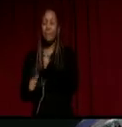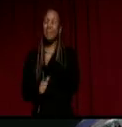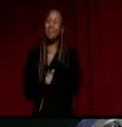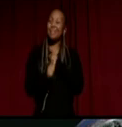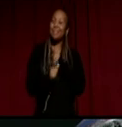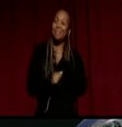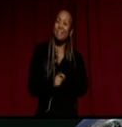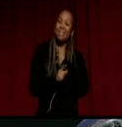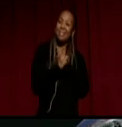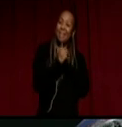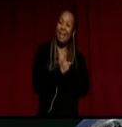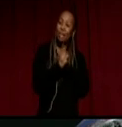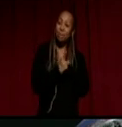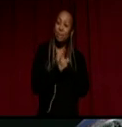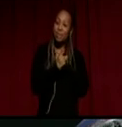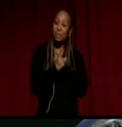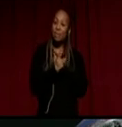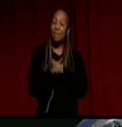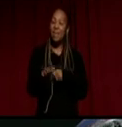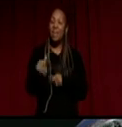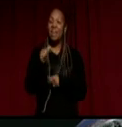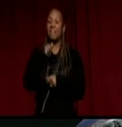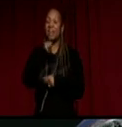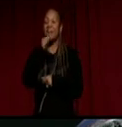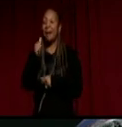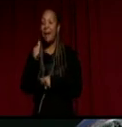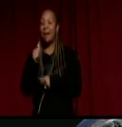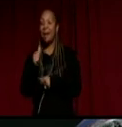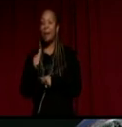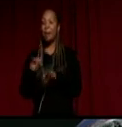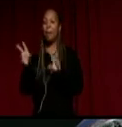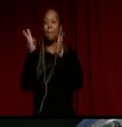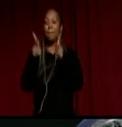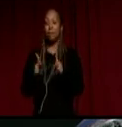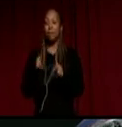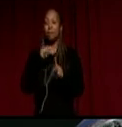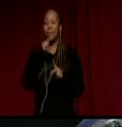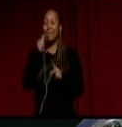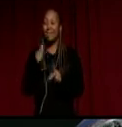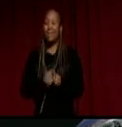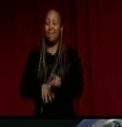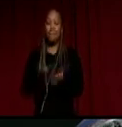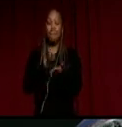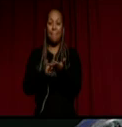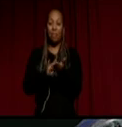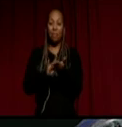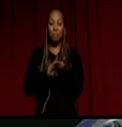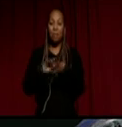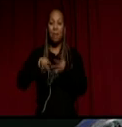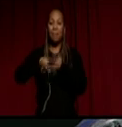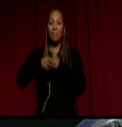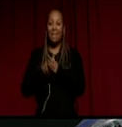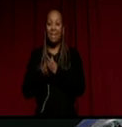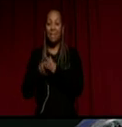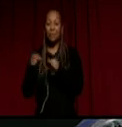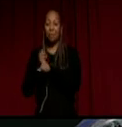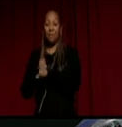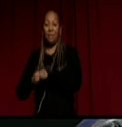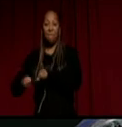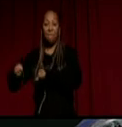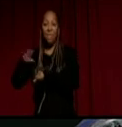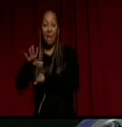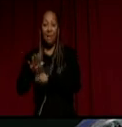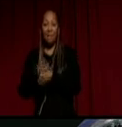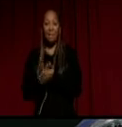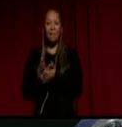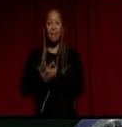think, when a non-medical person starts giving out medical advice.